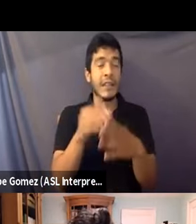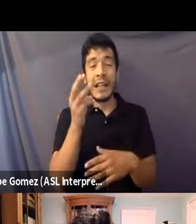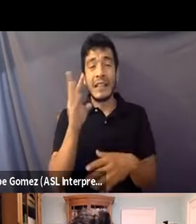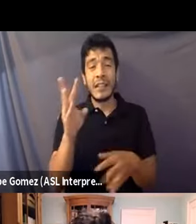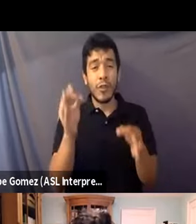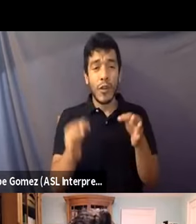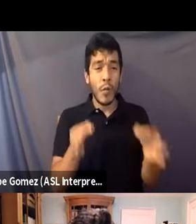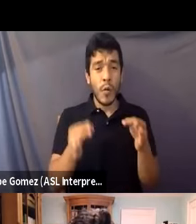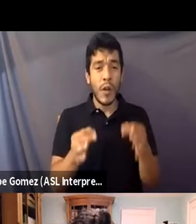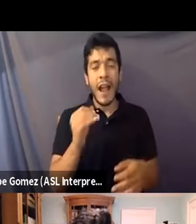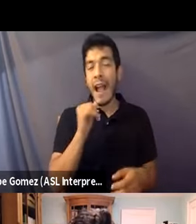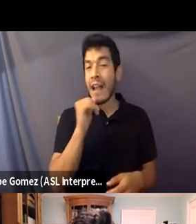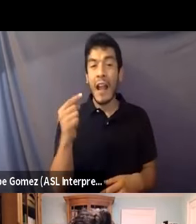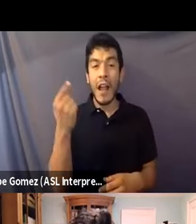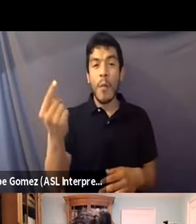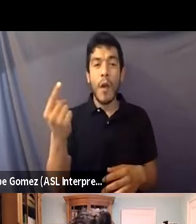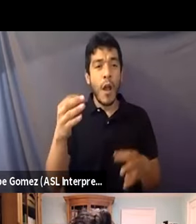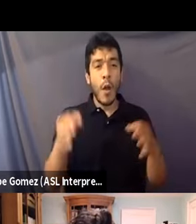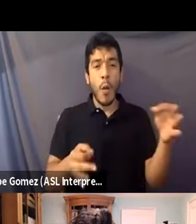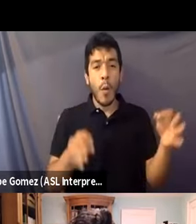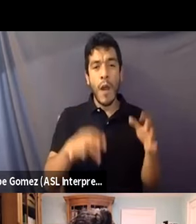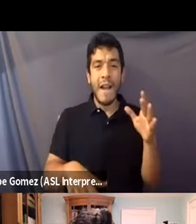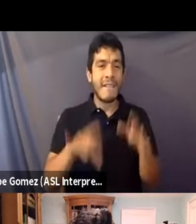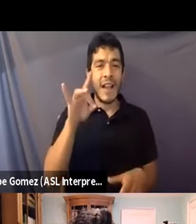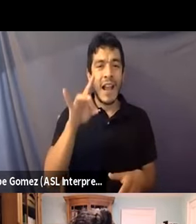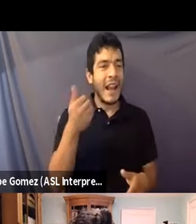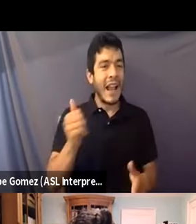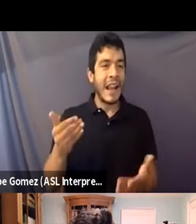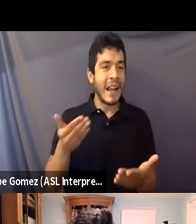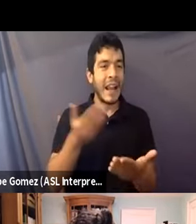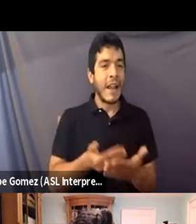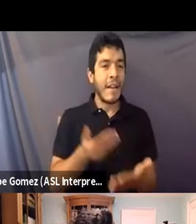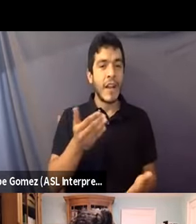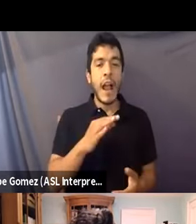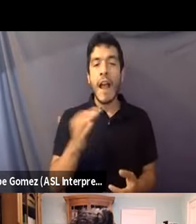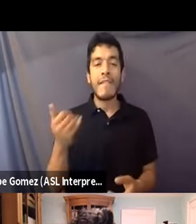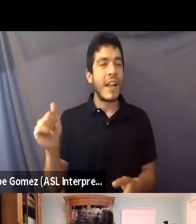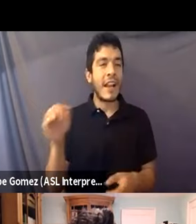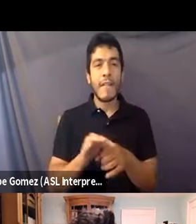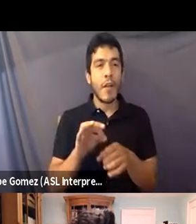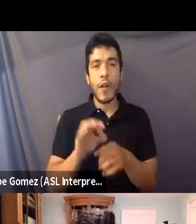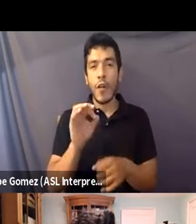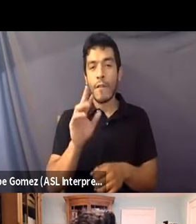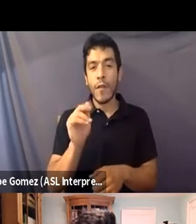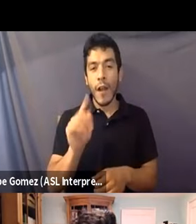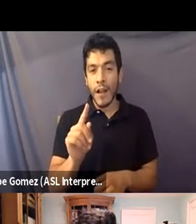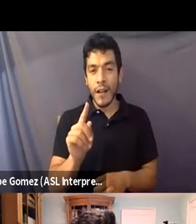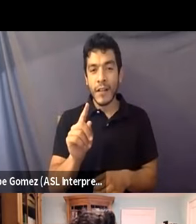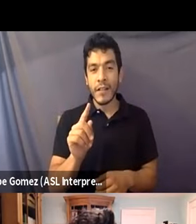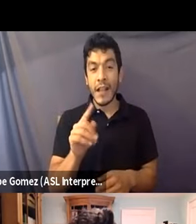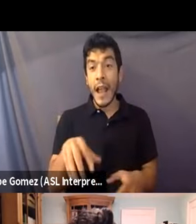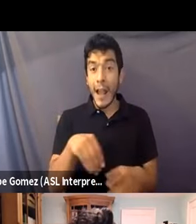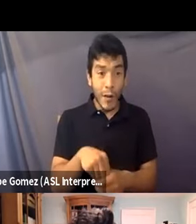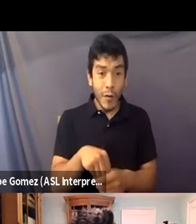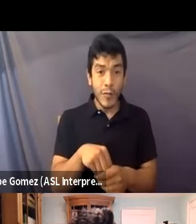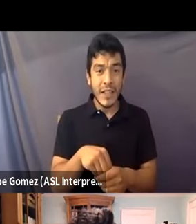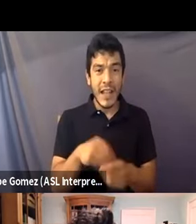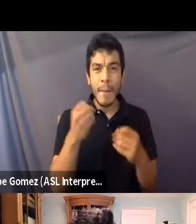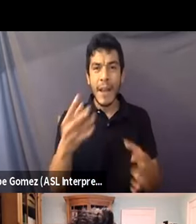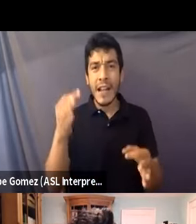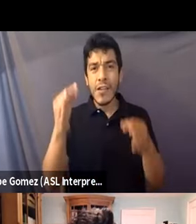one single court found evidence of widespread voter fraud. Not one, including several judges who were Trump